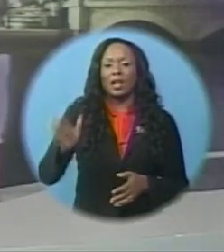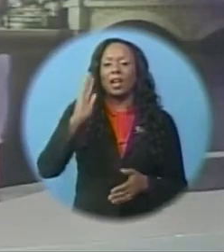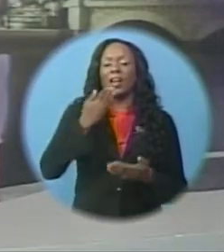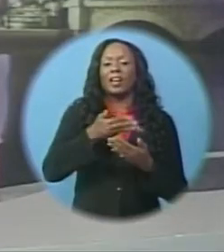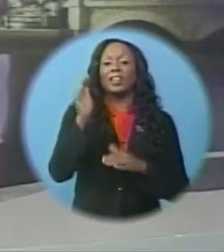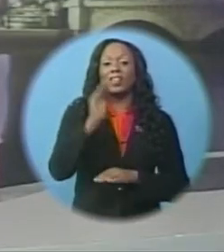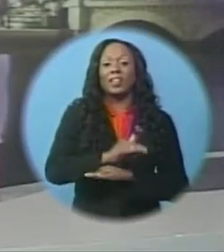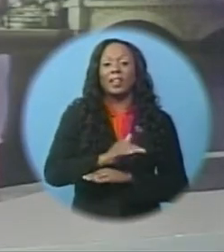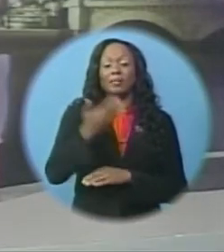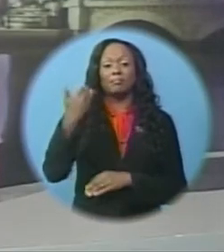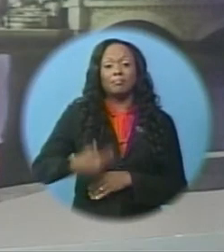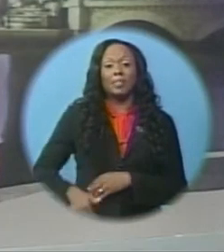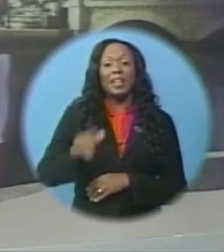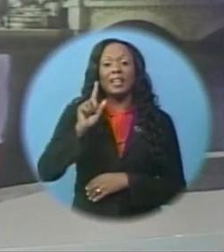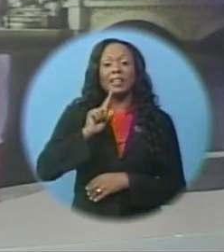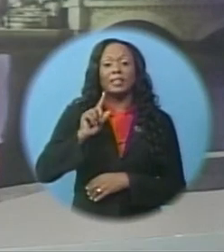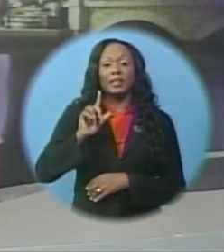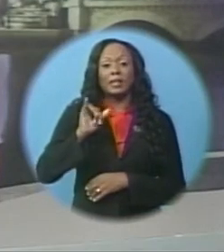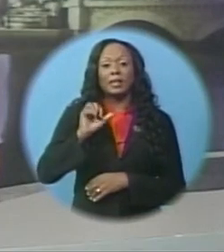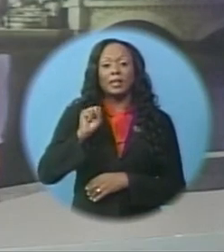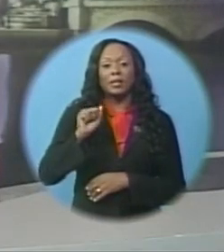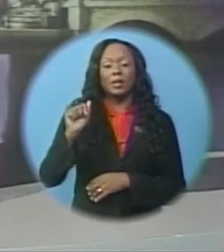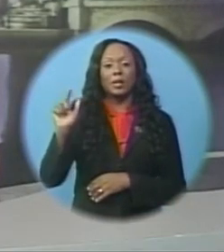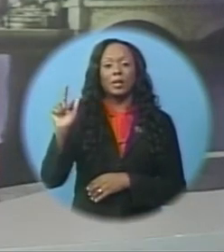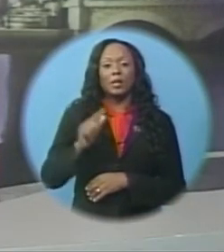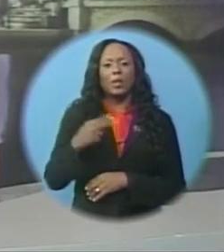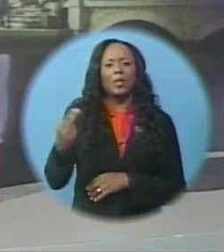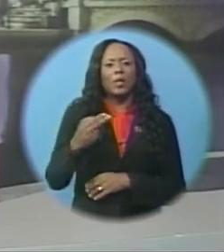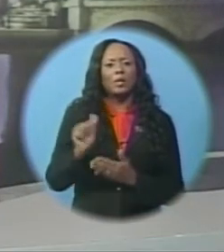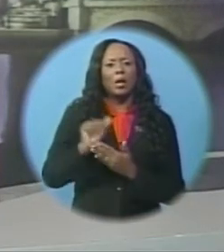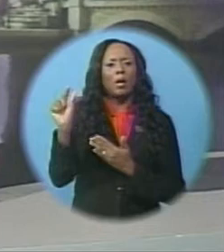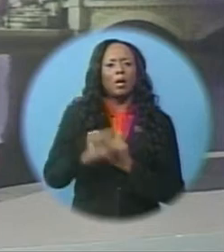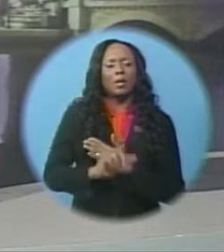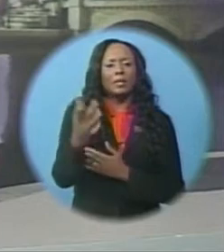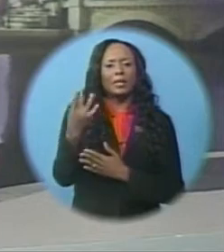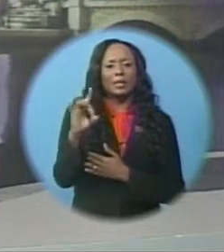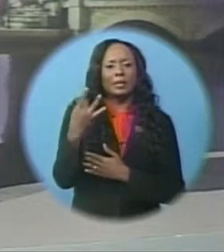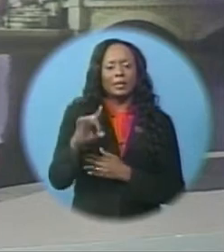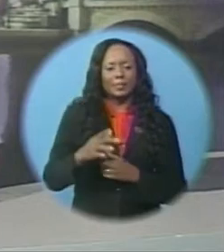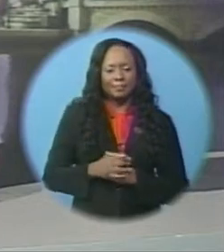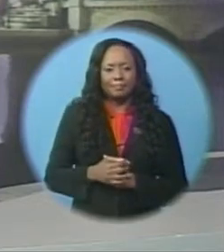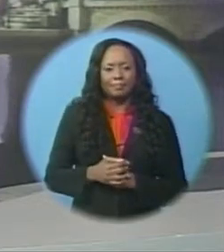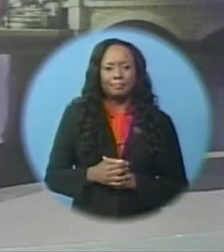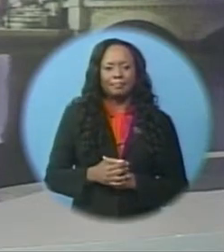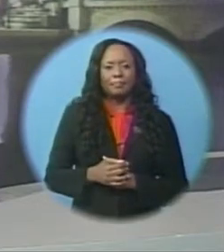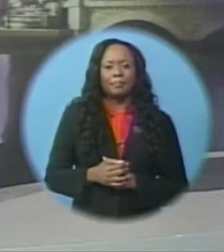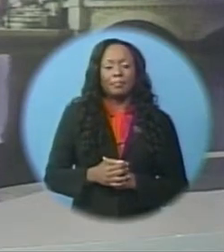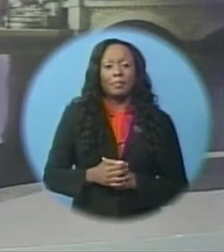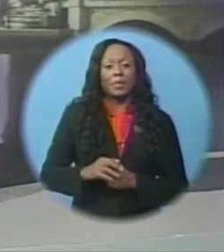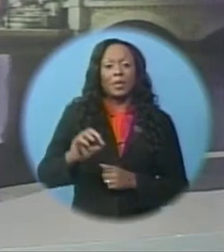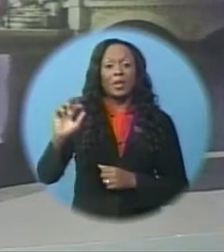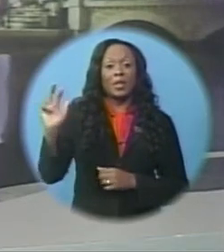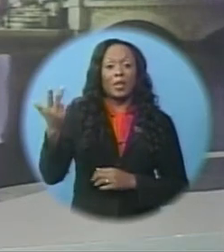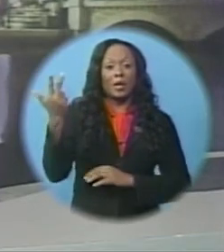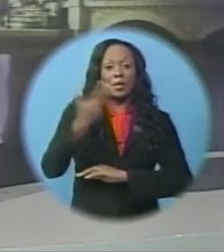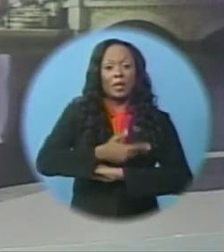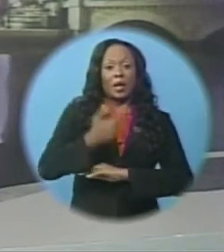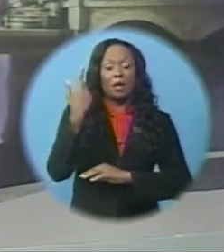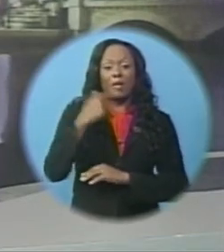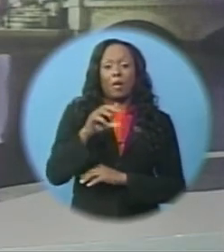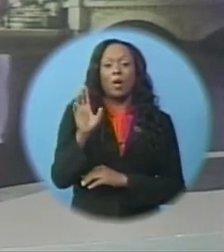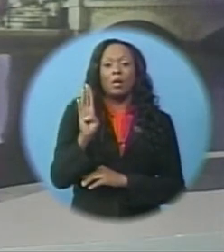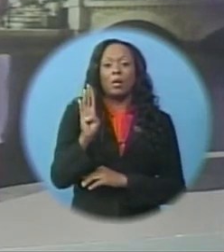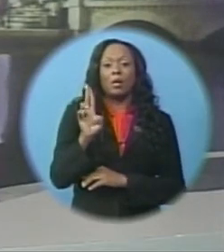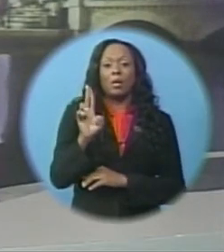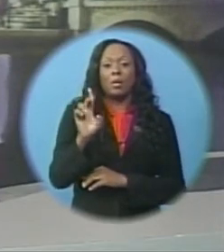Hi, very good evening to you. I'm Lisa Lord with the Thursday, August 18th edition of the CBC Evening News and our top story. Well, it's day 3 of the budget debate in